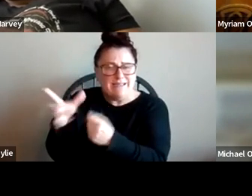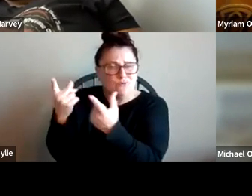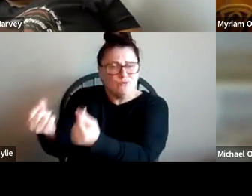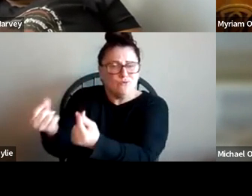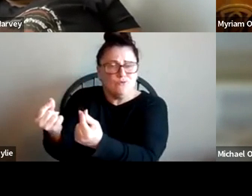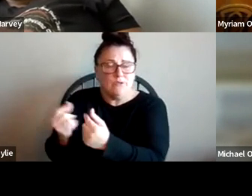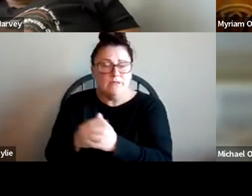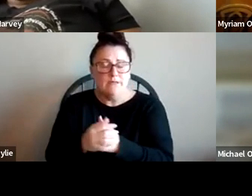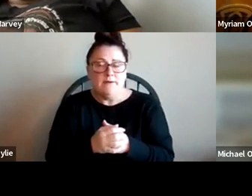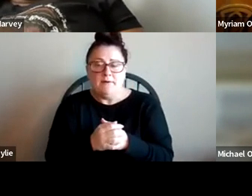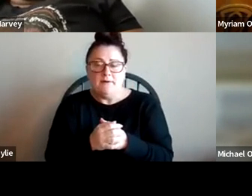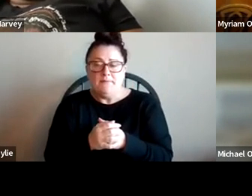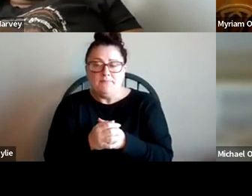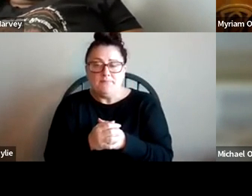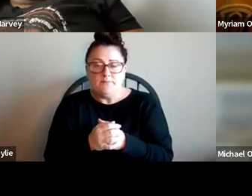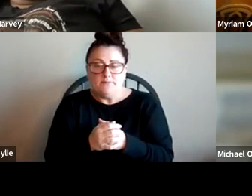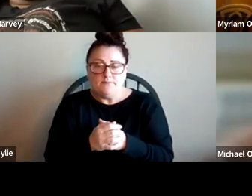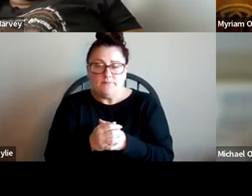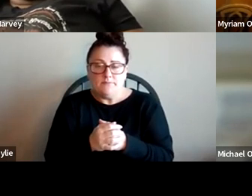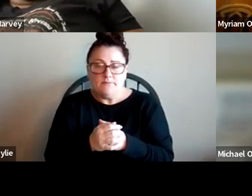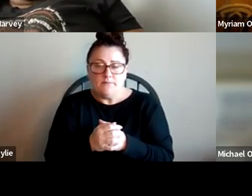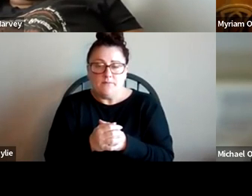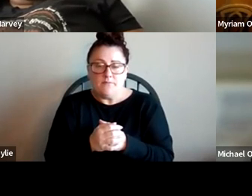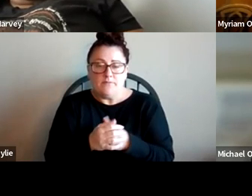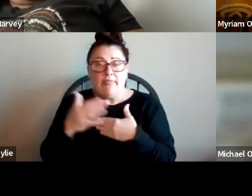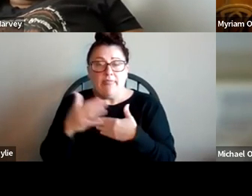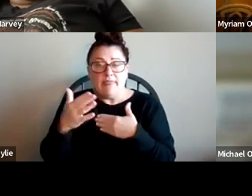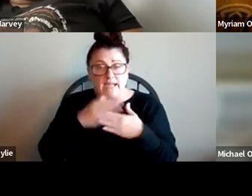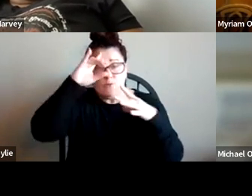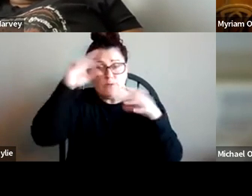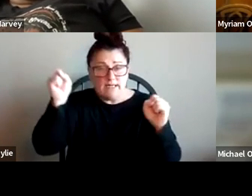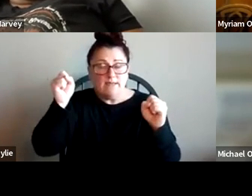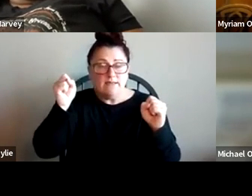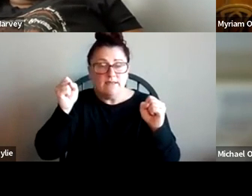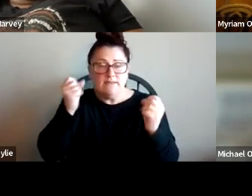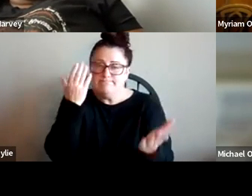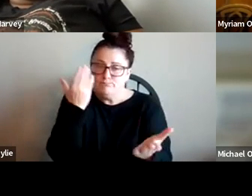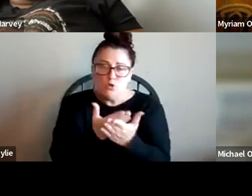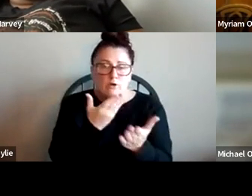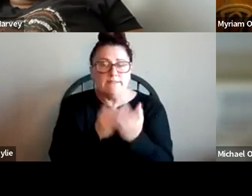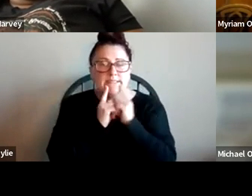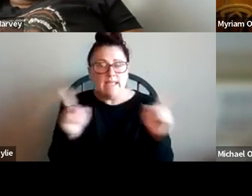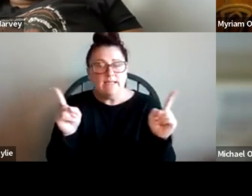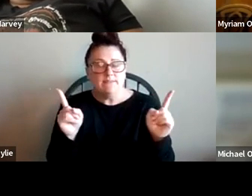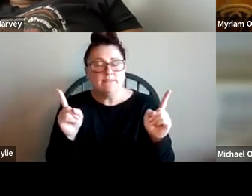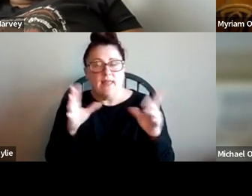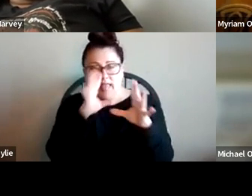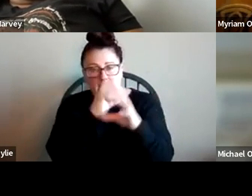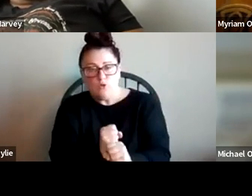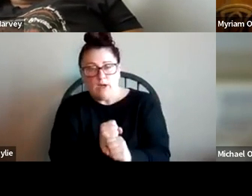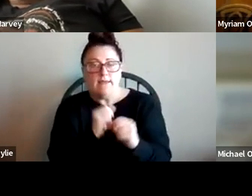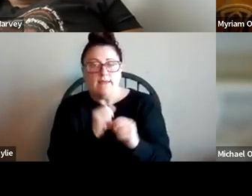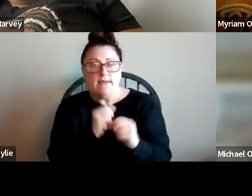progress when it comes to the outcomes. The next superintendent must have proved success in attracting, building,